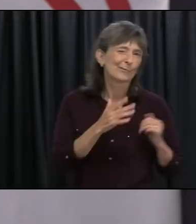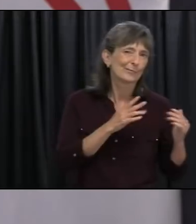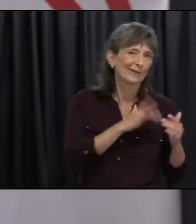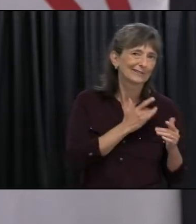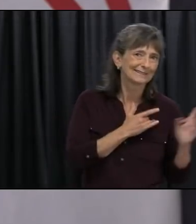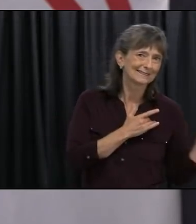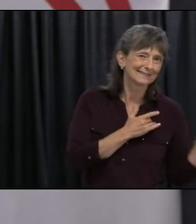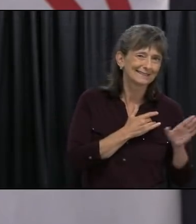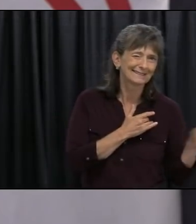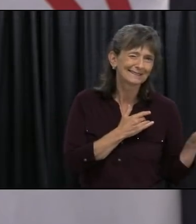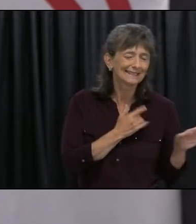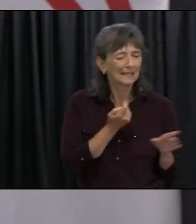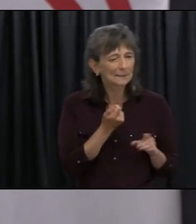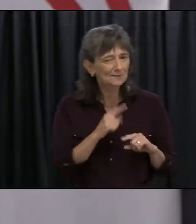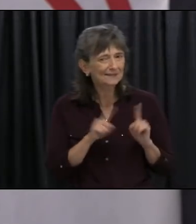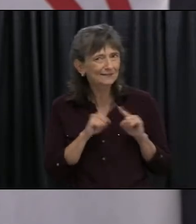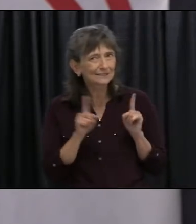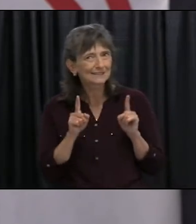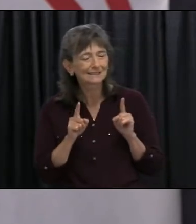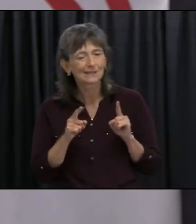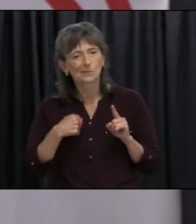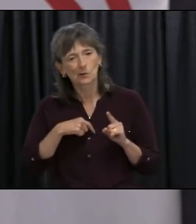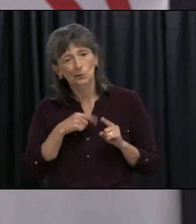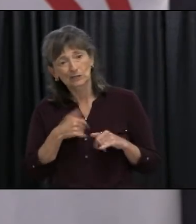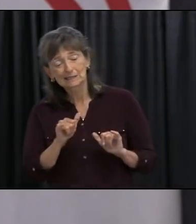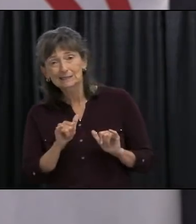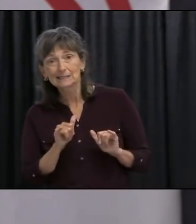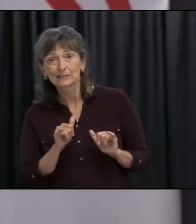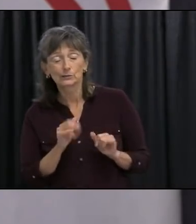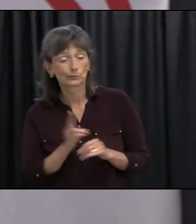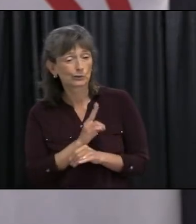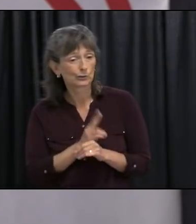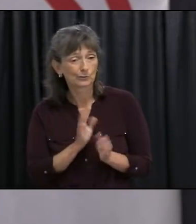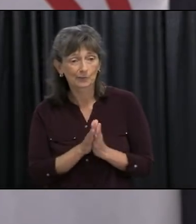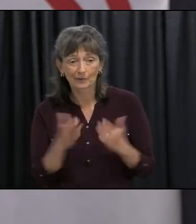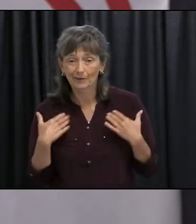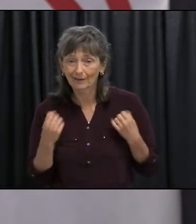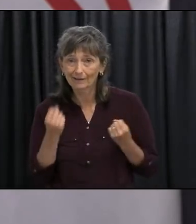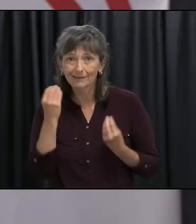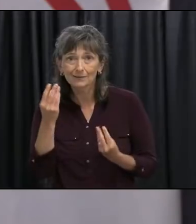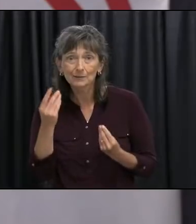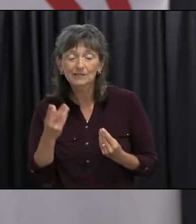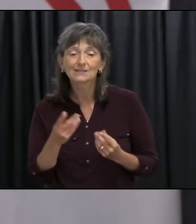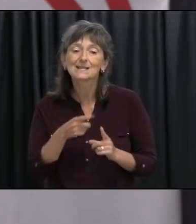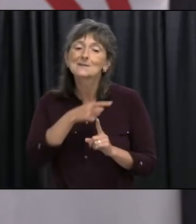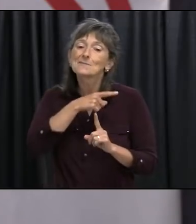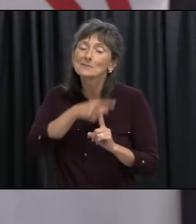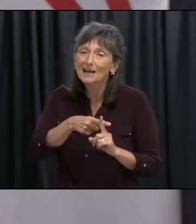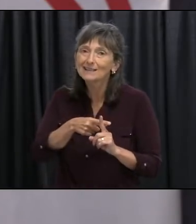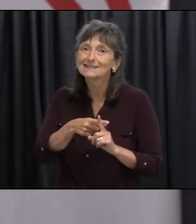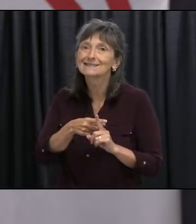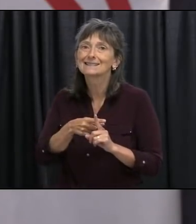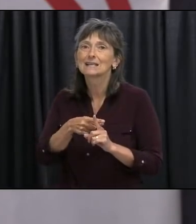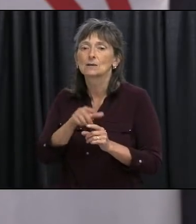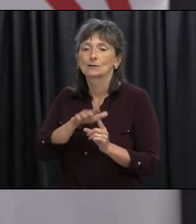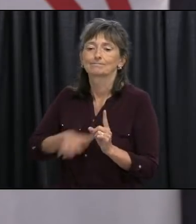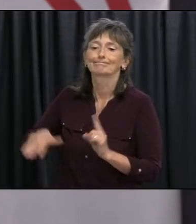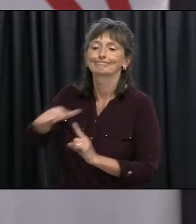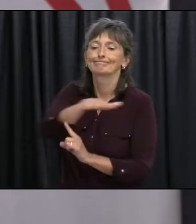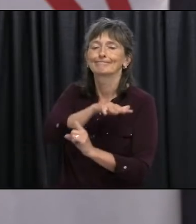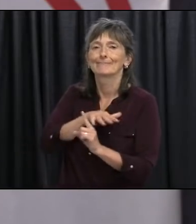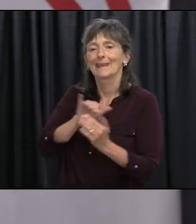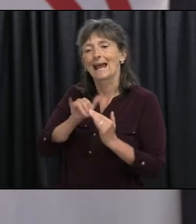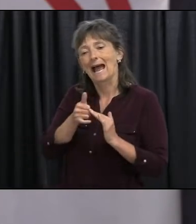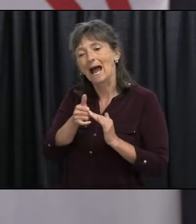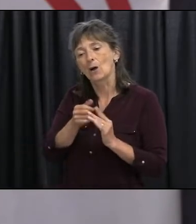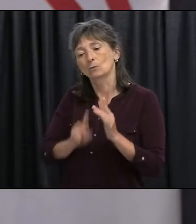province, using the public health information that we have and putting the Newfoundland and Labrador, touch to that, the impact on our